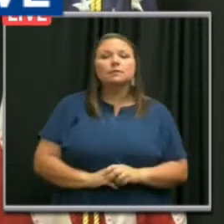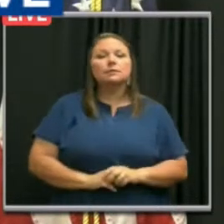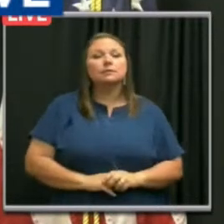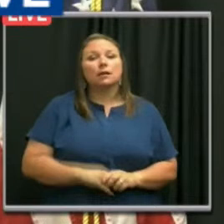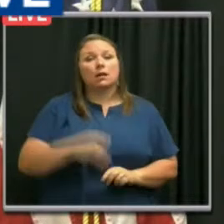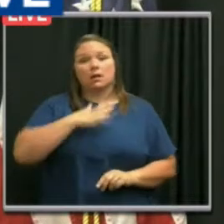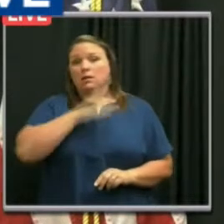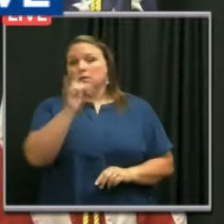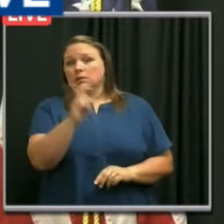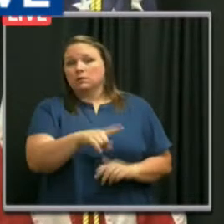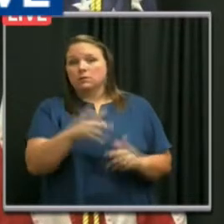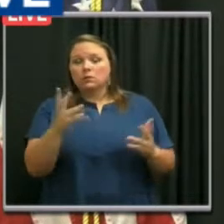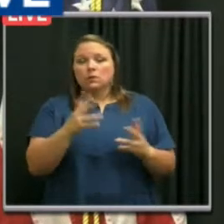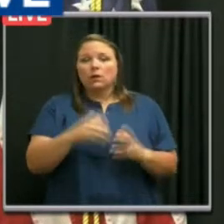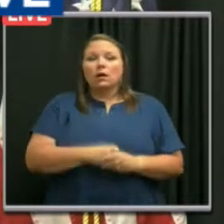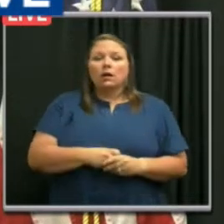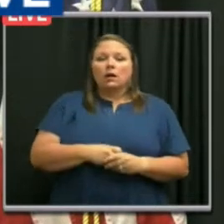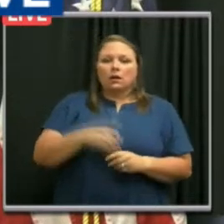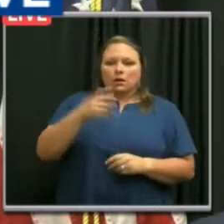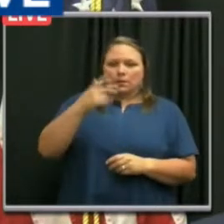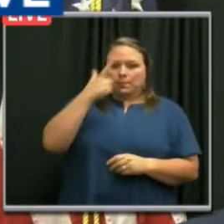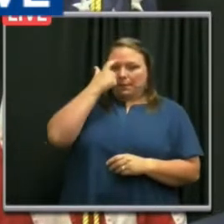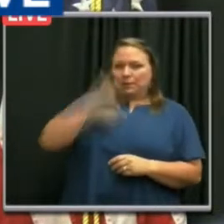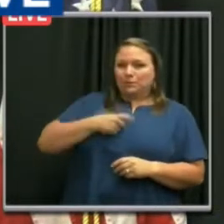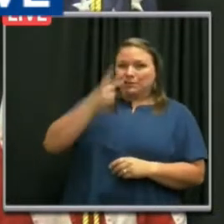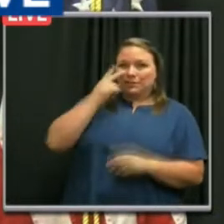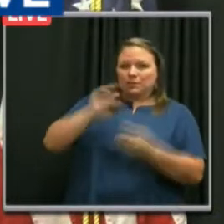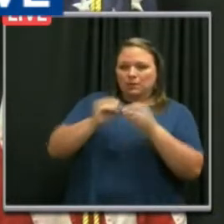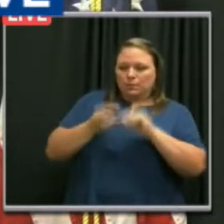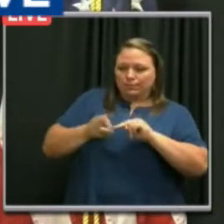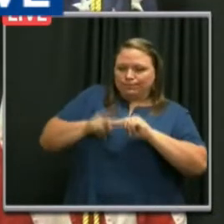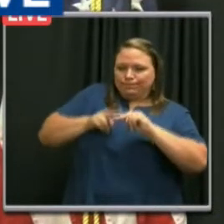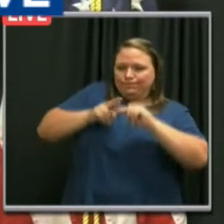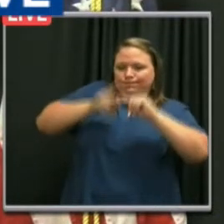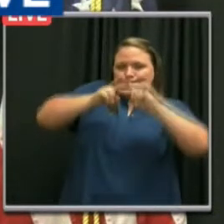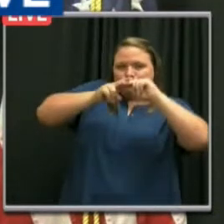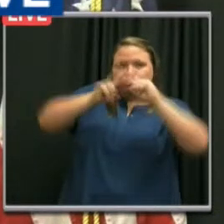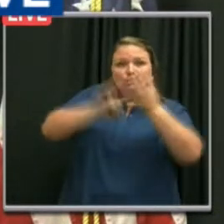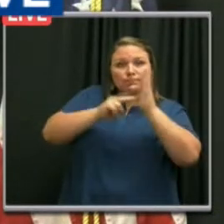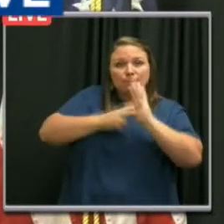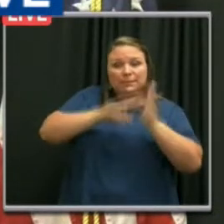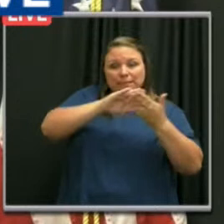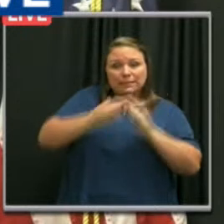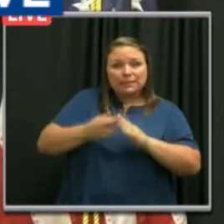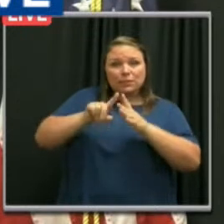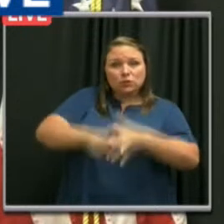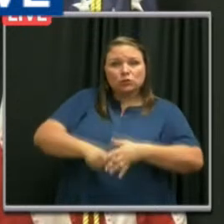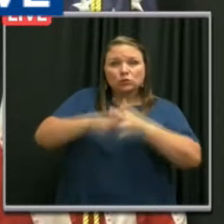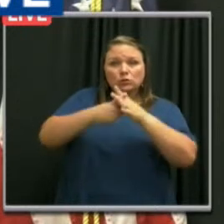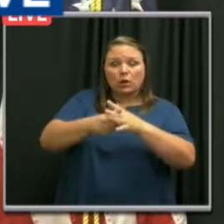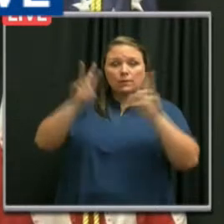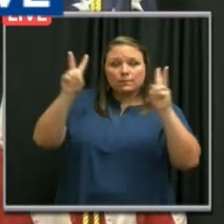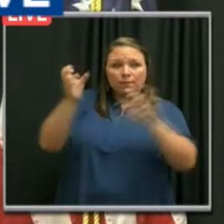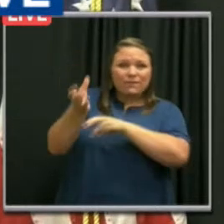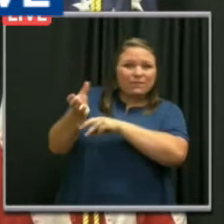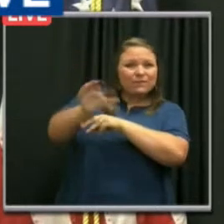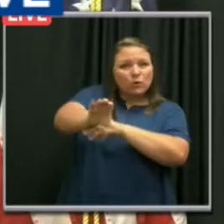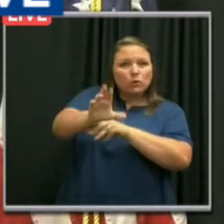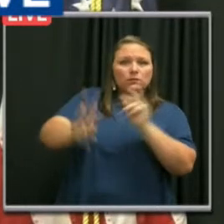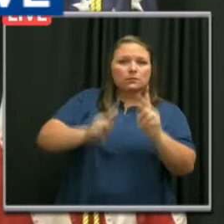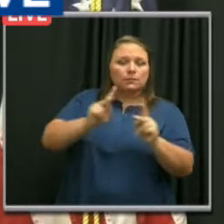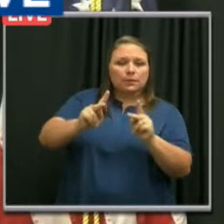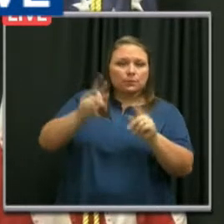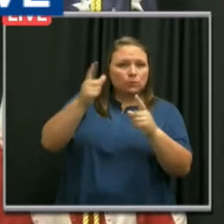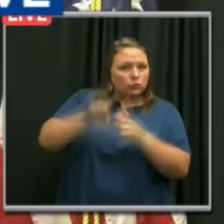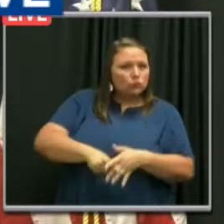is, given the uptick we've seen this week, will the city begin to enforce and